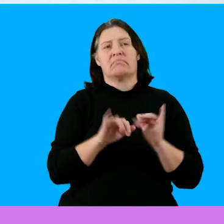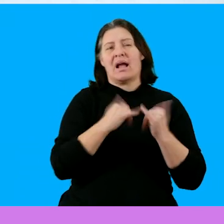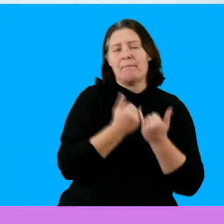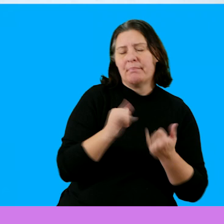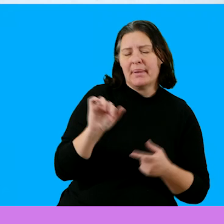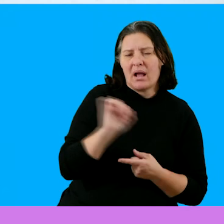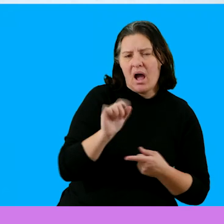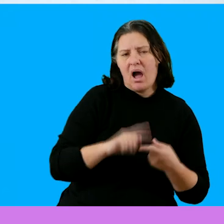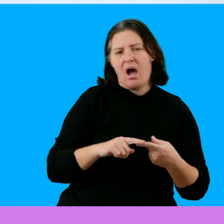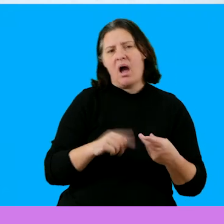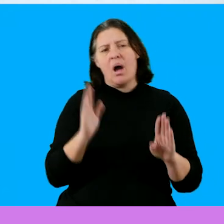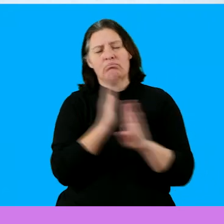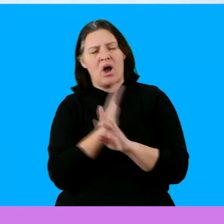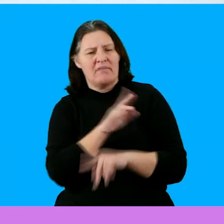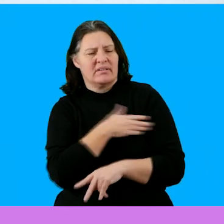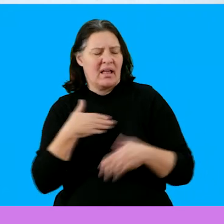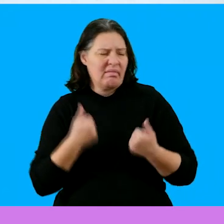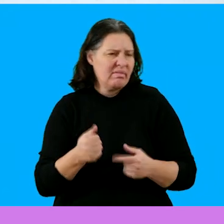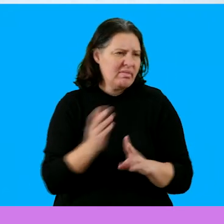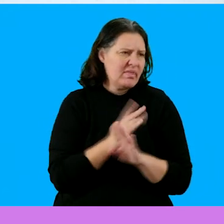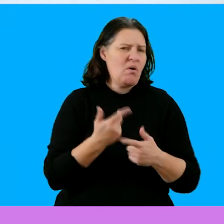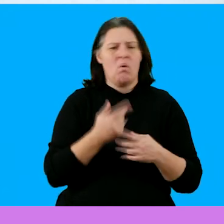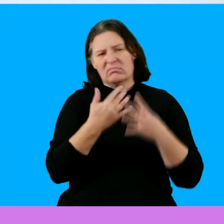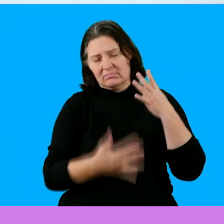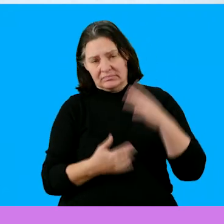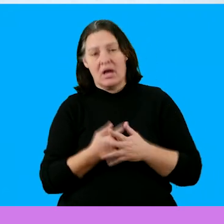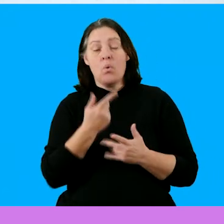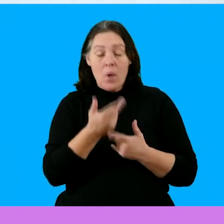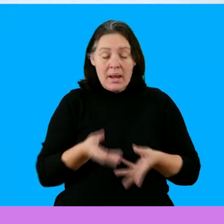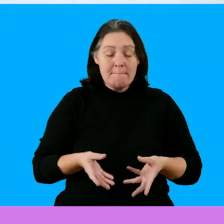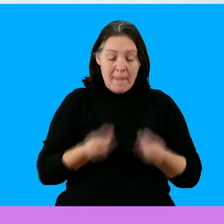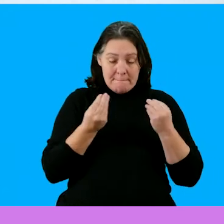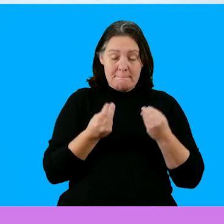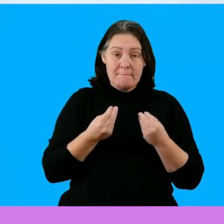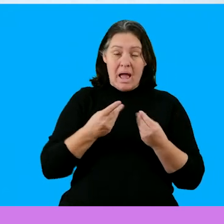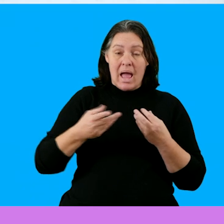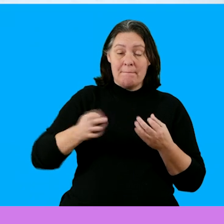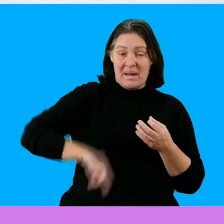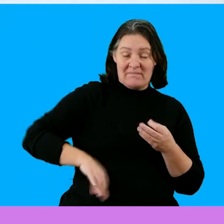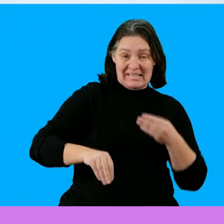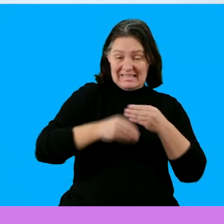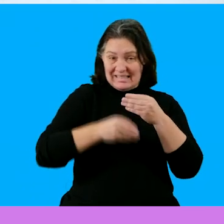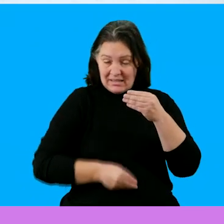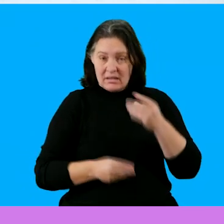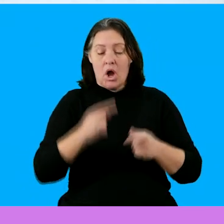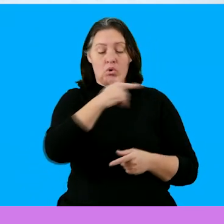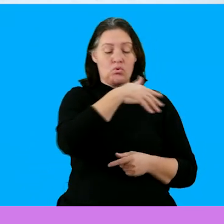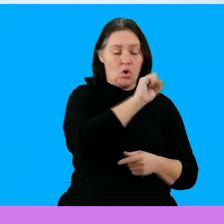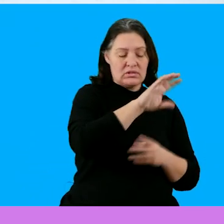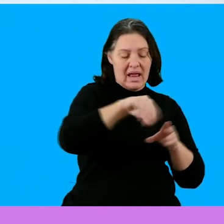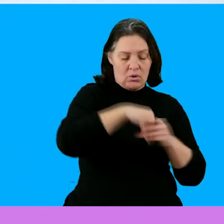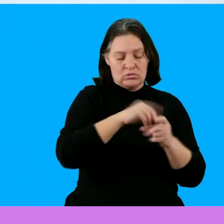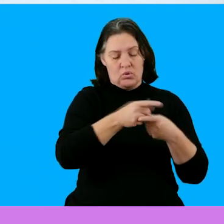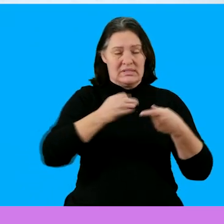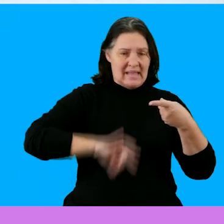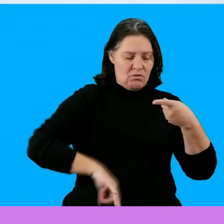private healthcare, or travel allowance, right? When an employee receives fringe benefits, the gross income